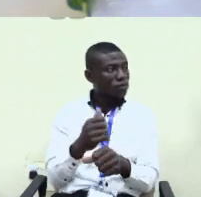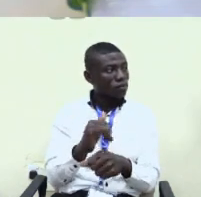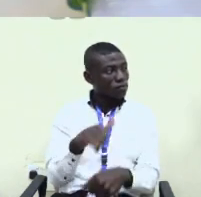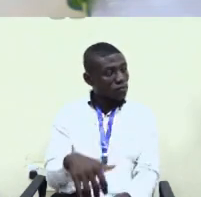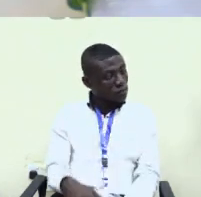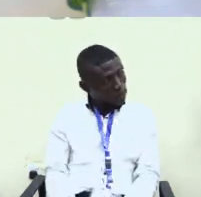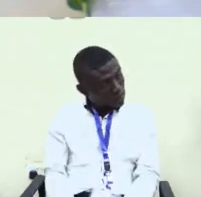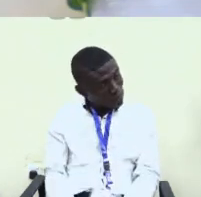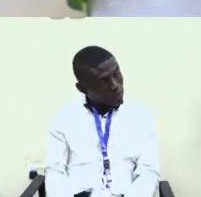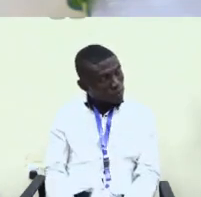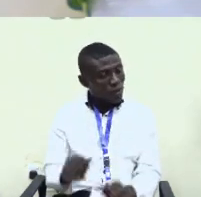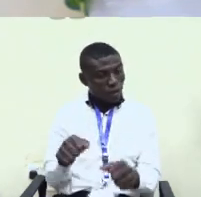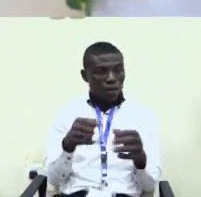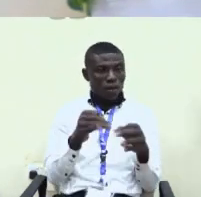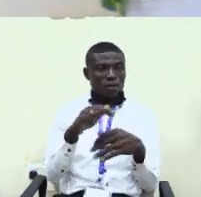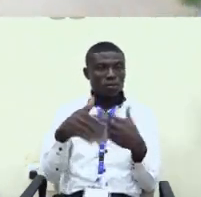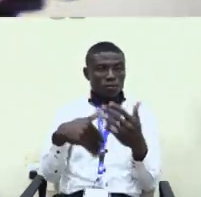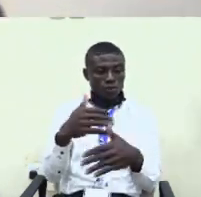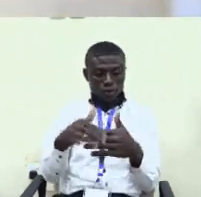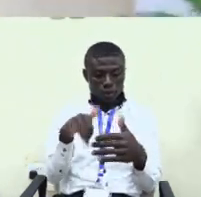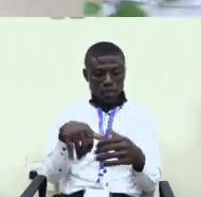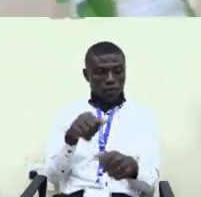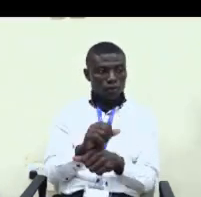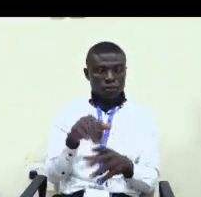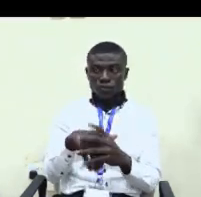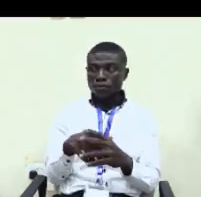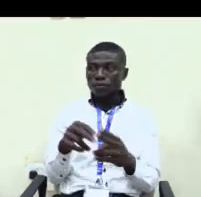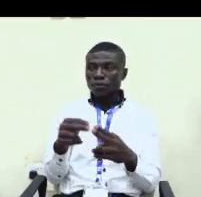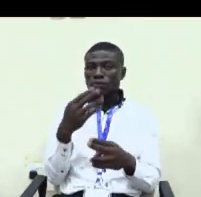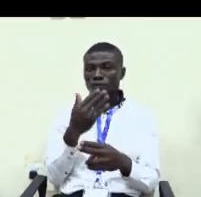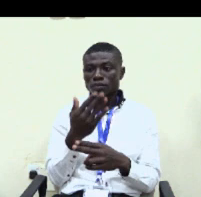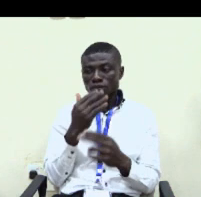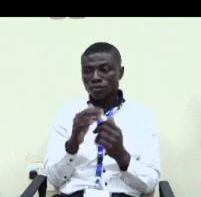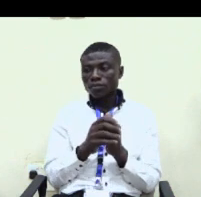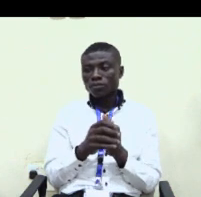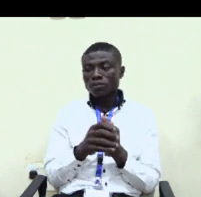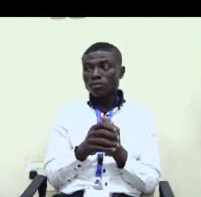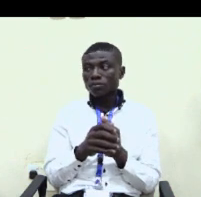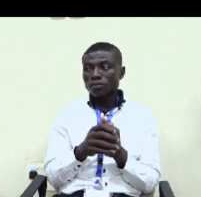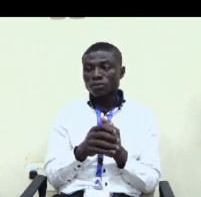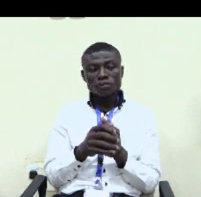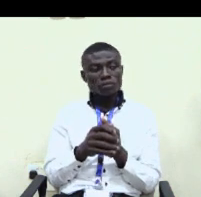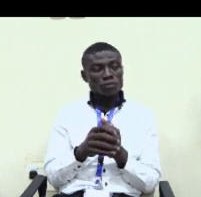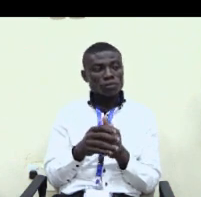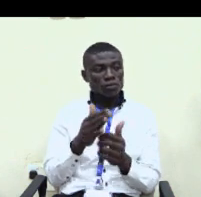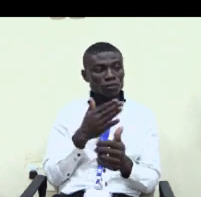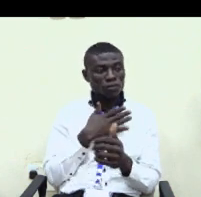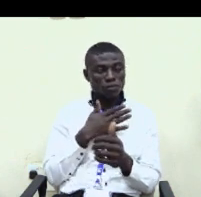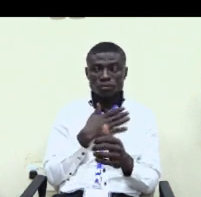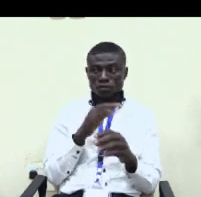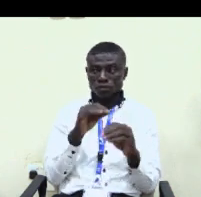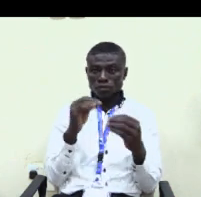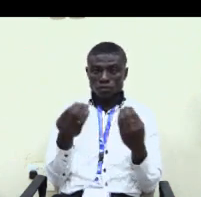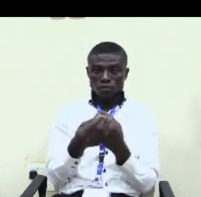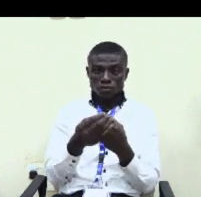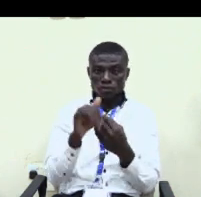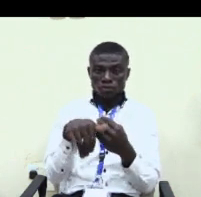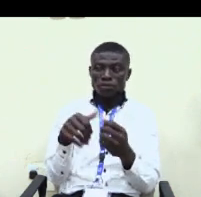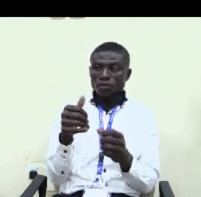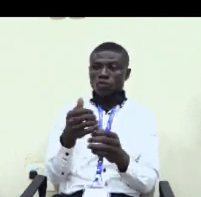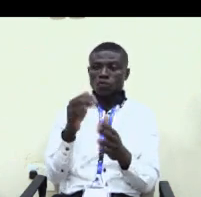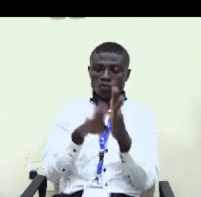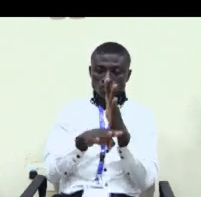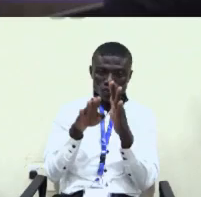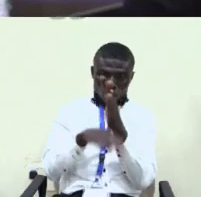Can you tell us a little bit about the processes involved? Right. Thank you. So my organization is reducing